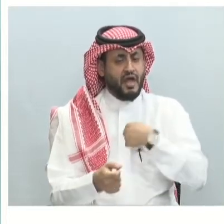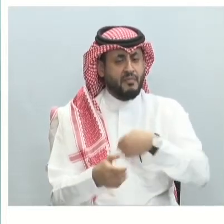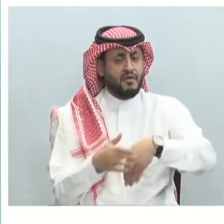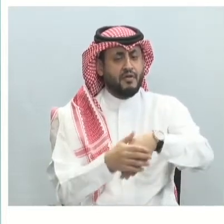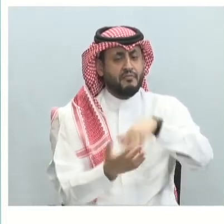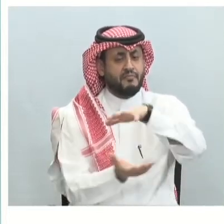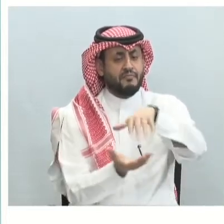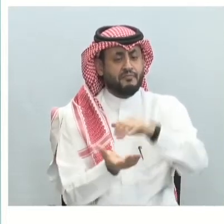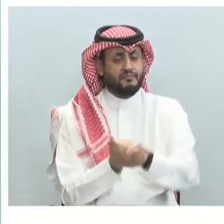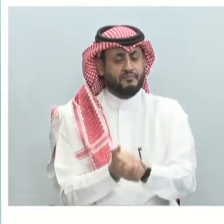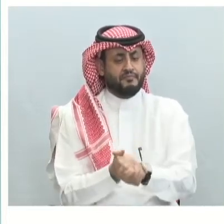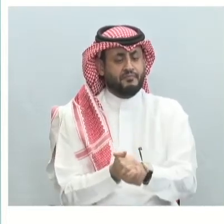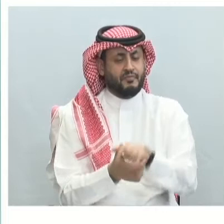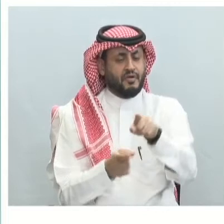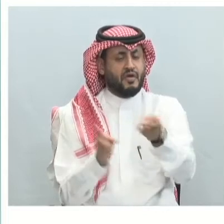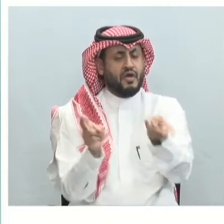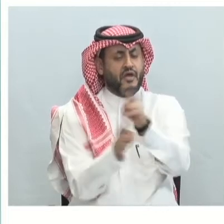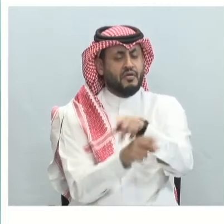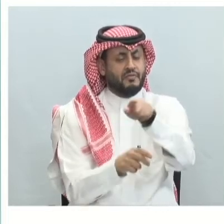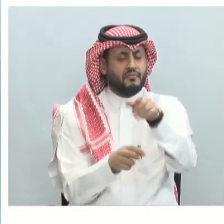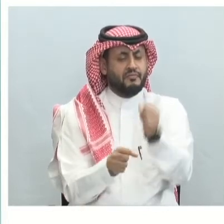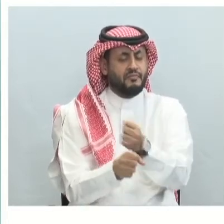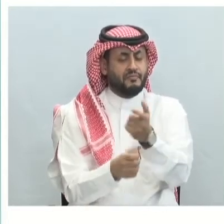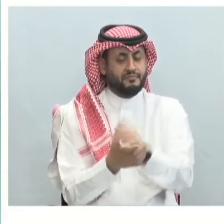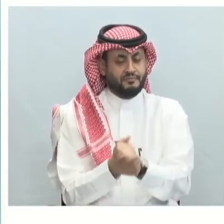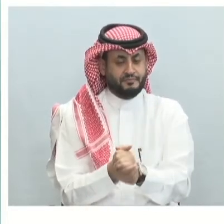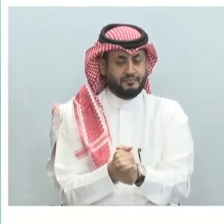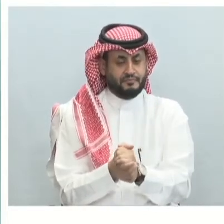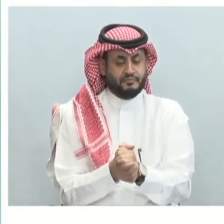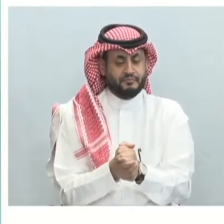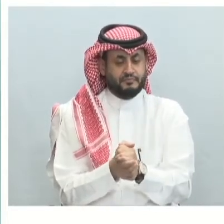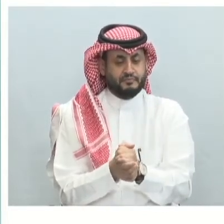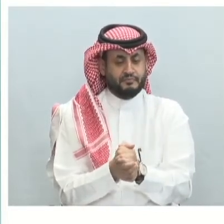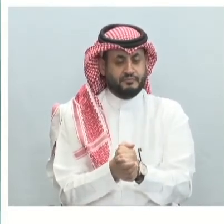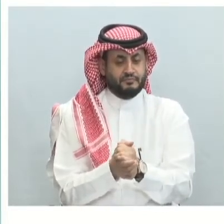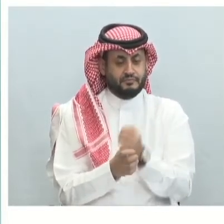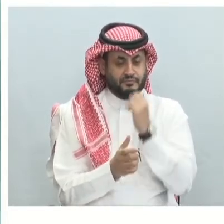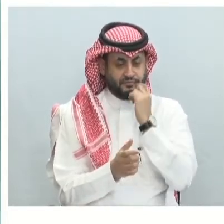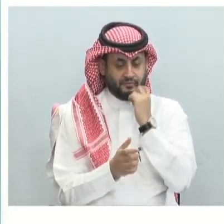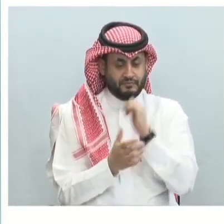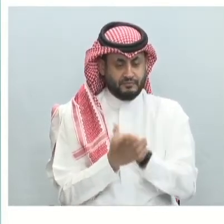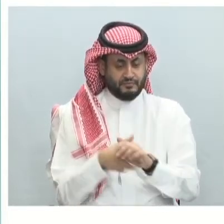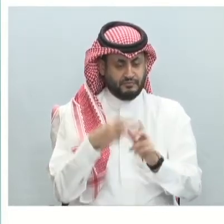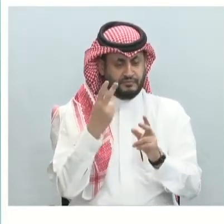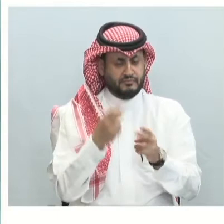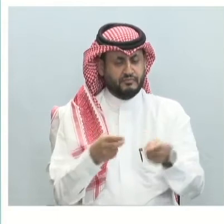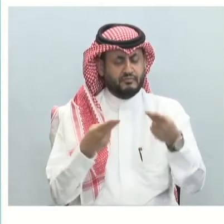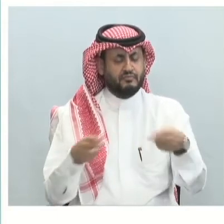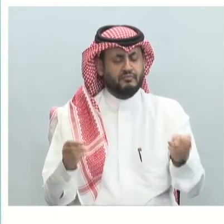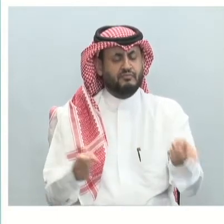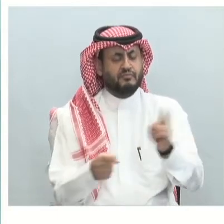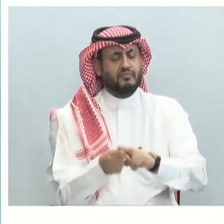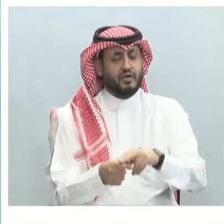I'm playing football. And how about you? Okay, now, number two, chant again and